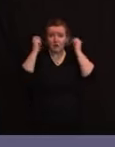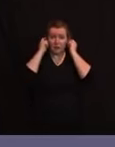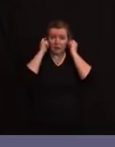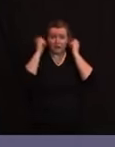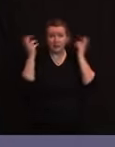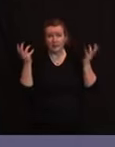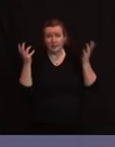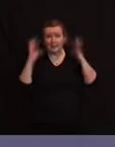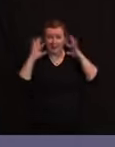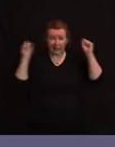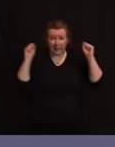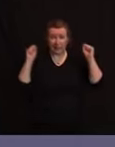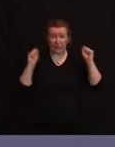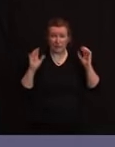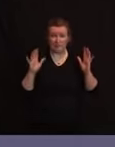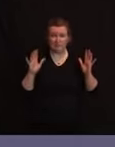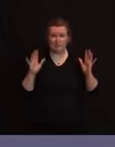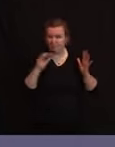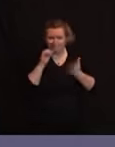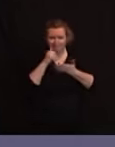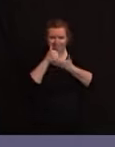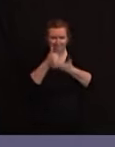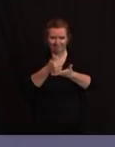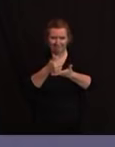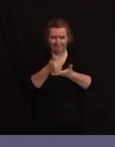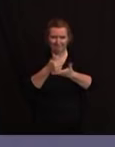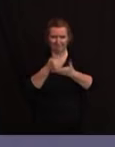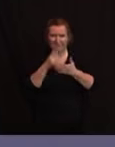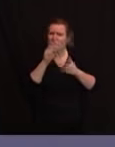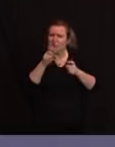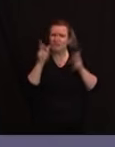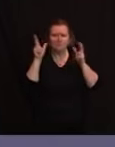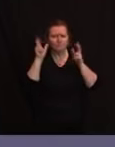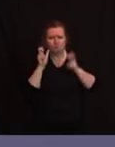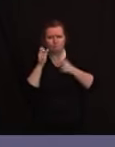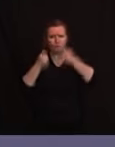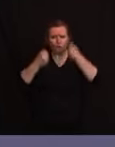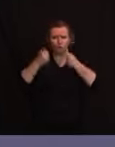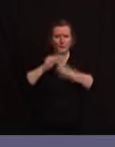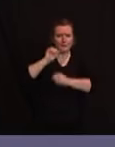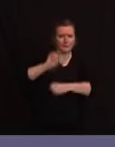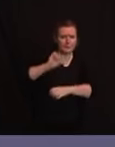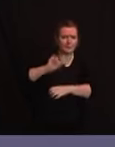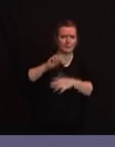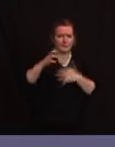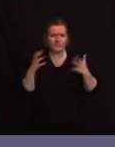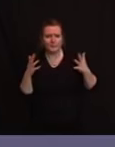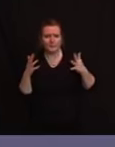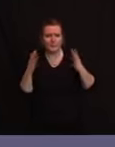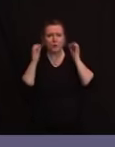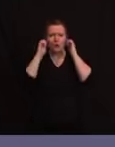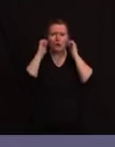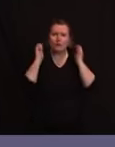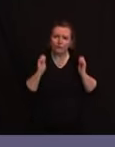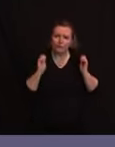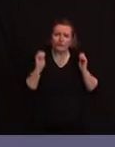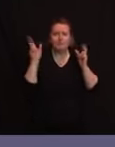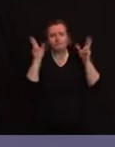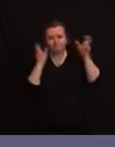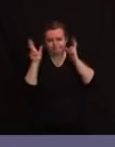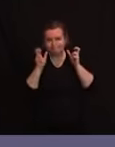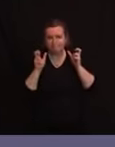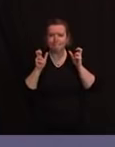of personal health hygiene piece of advice would throw. Thank you. Matt, hold on one